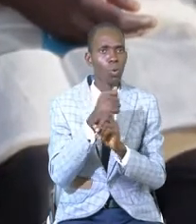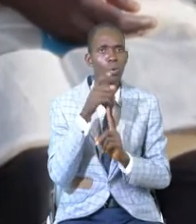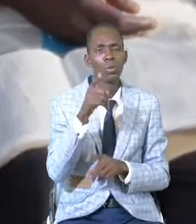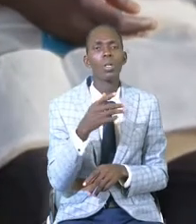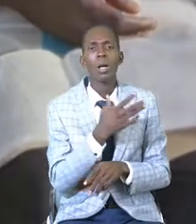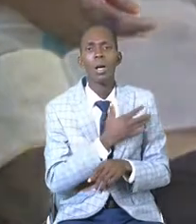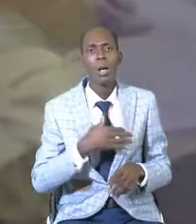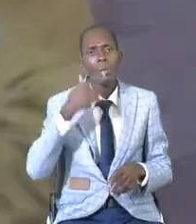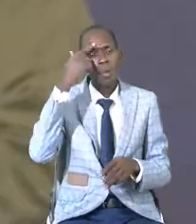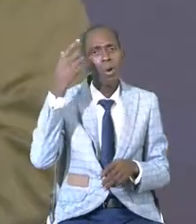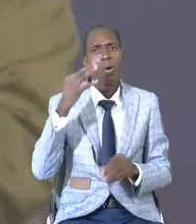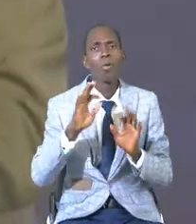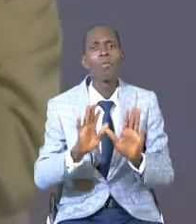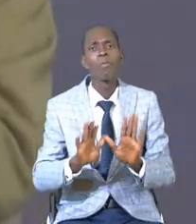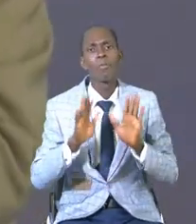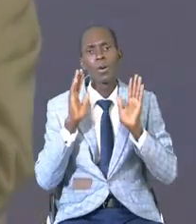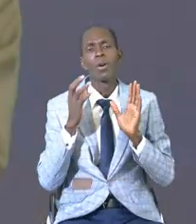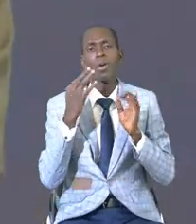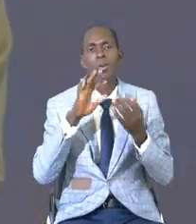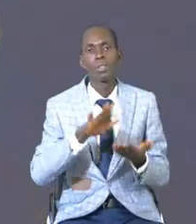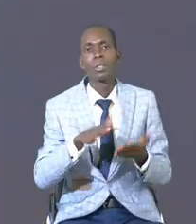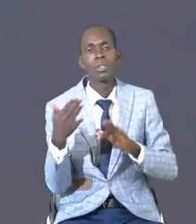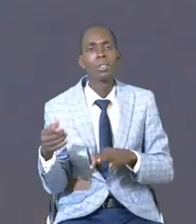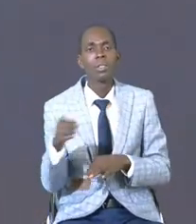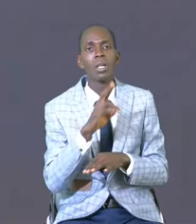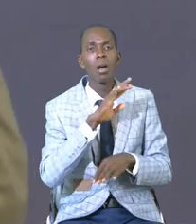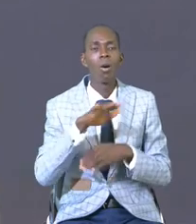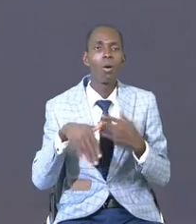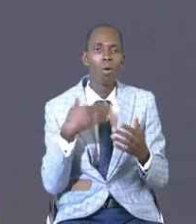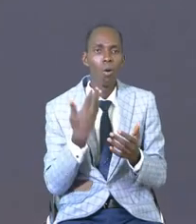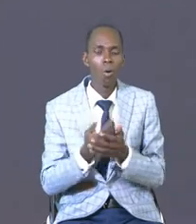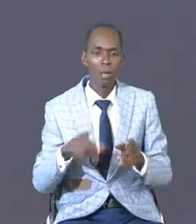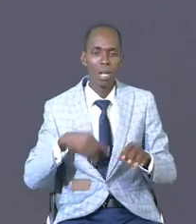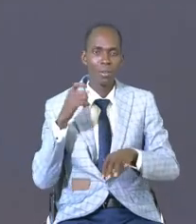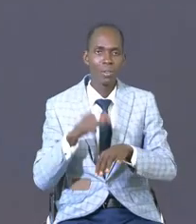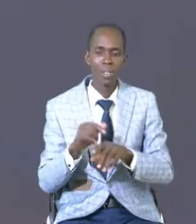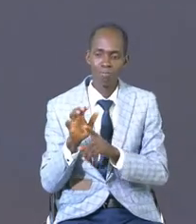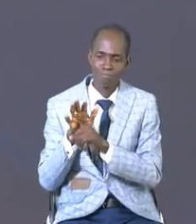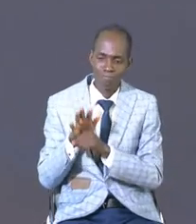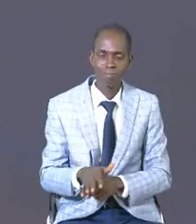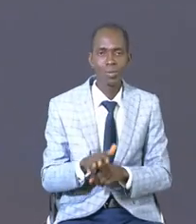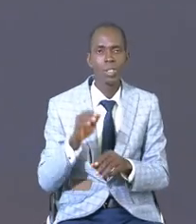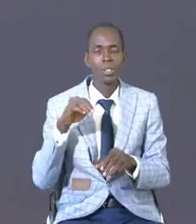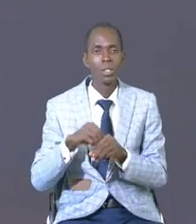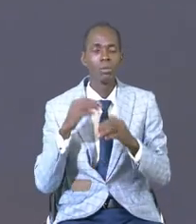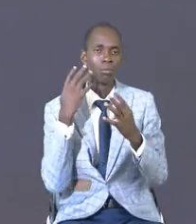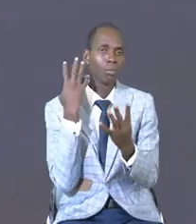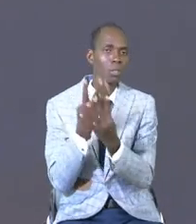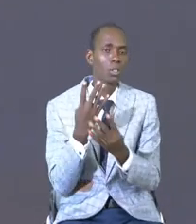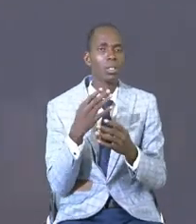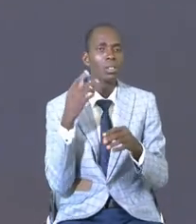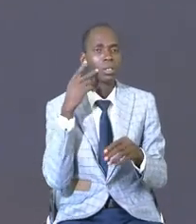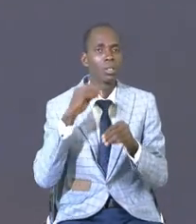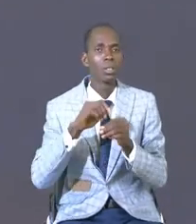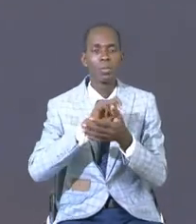of fear, for fear of death, they're all their lifetime subject unto bondage. Look at verse 16. It says